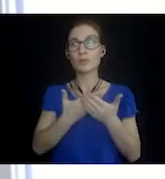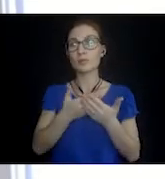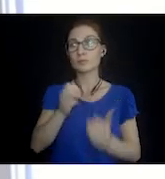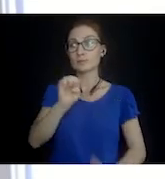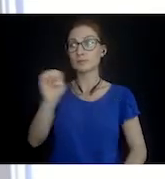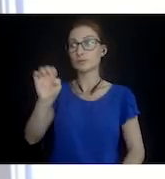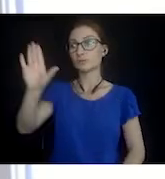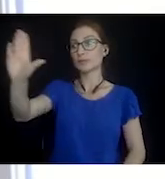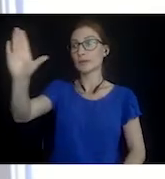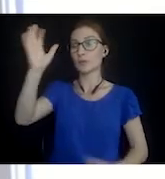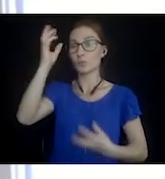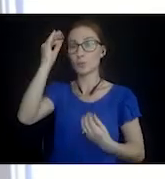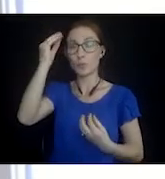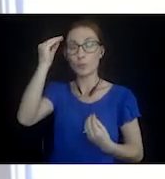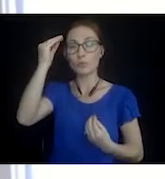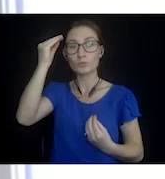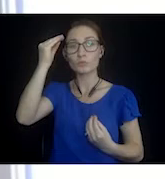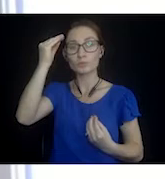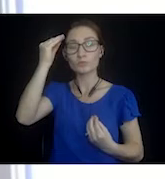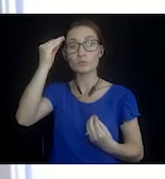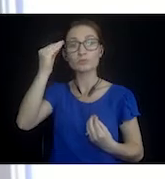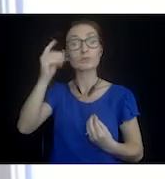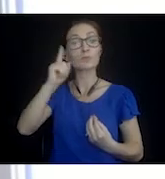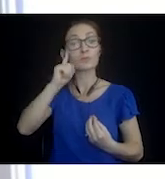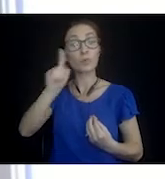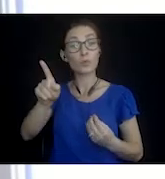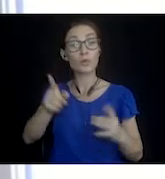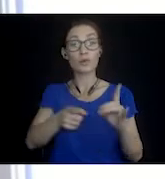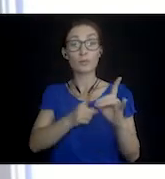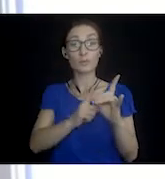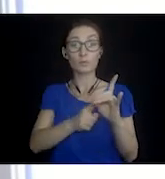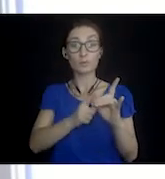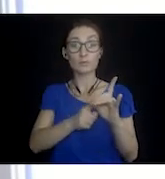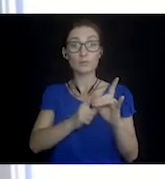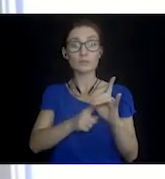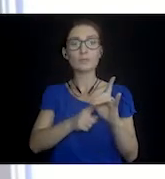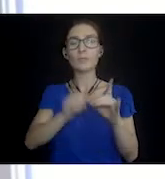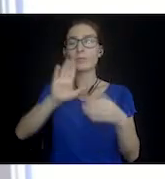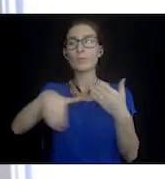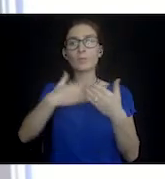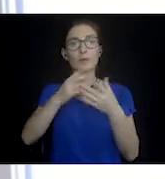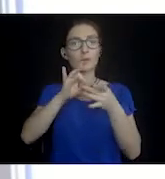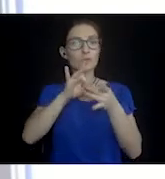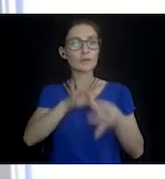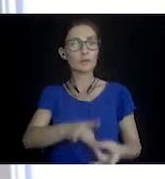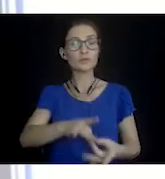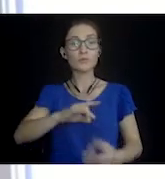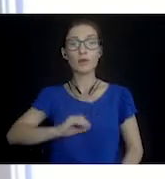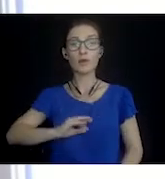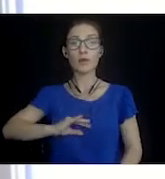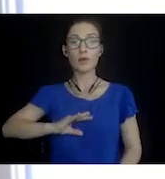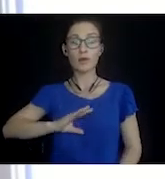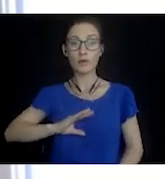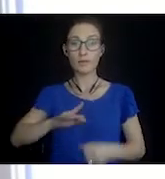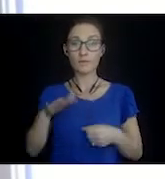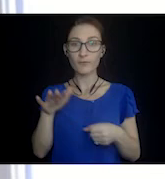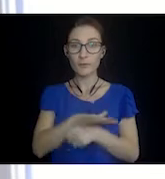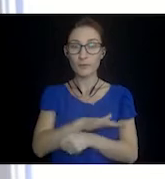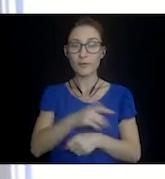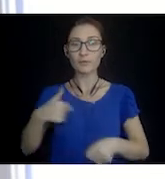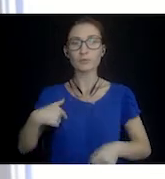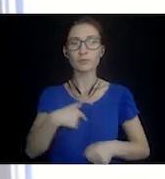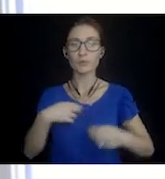of sort of Eastern thought or Buddhism that talks about the bliss and meaning